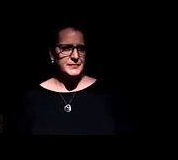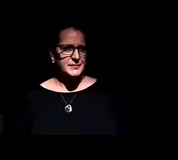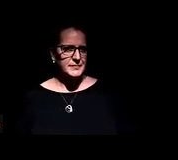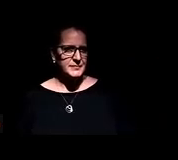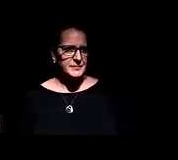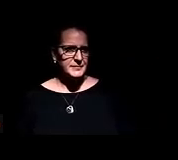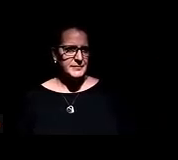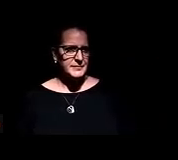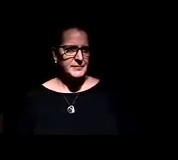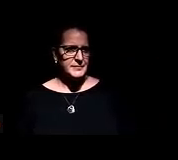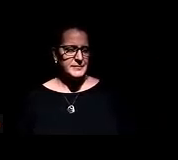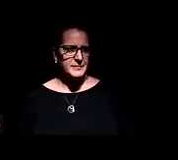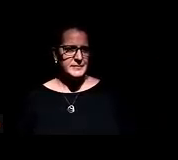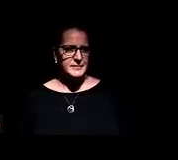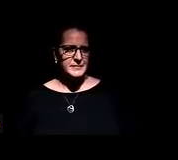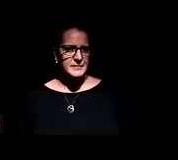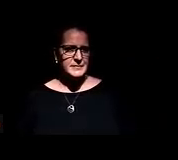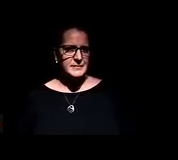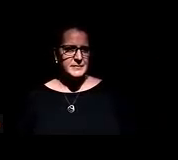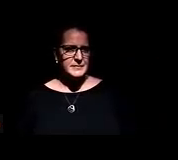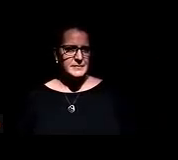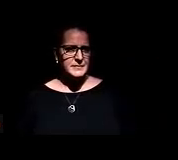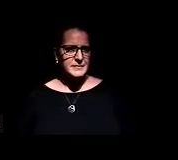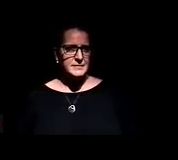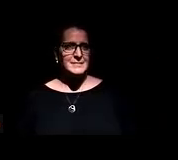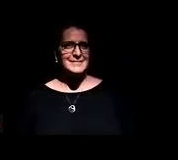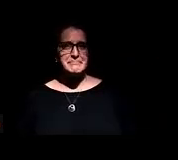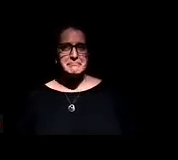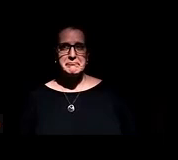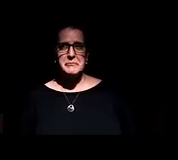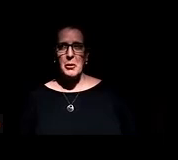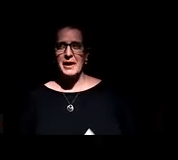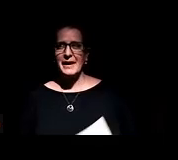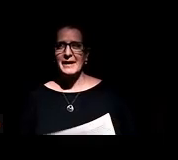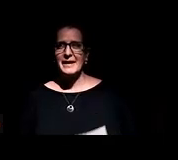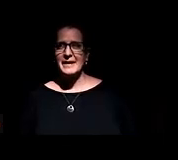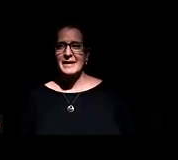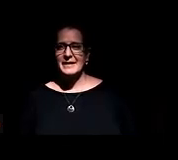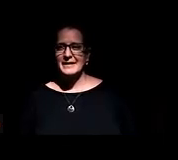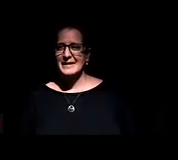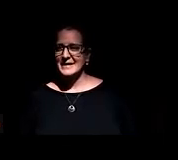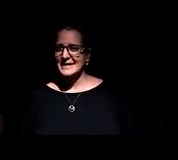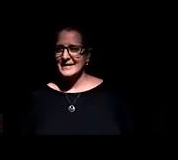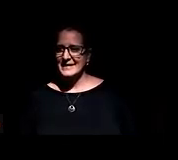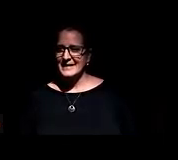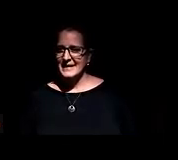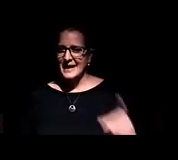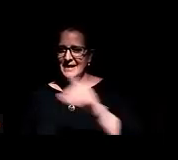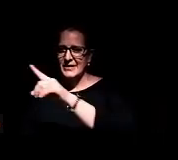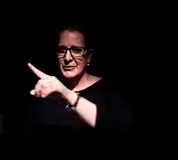Solar Cycle, and they're at downtown Oakland on Franklin Street. Thank you so much for that